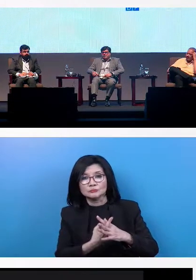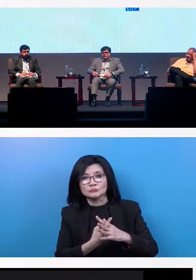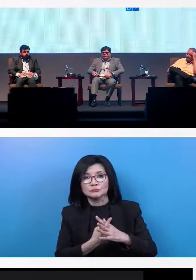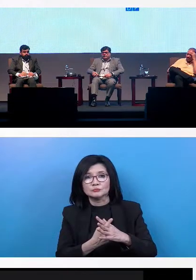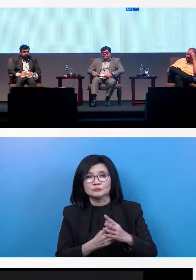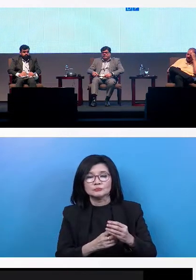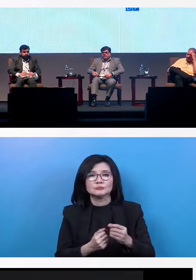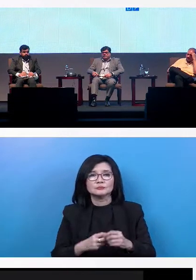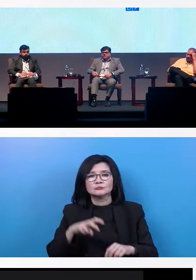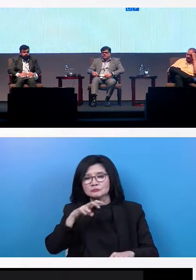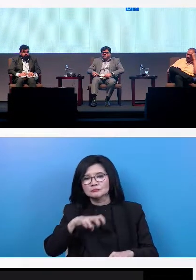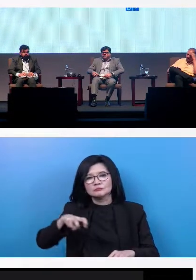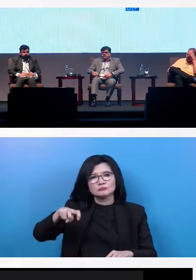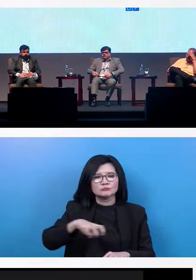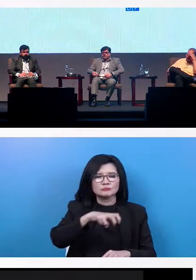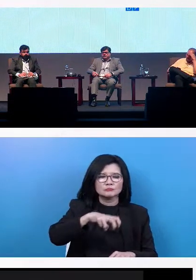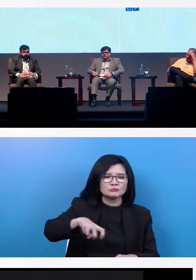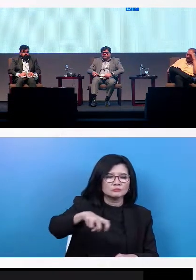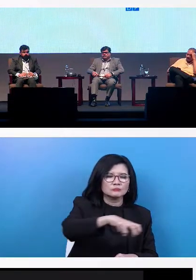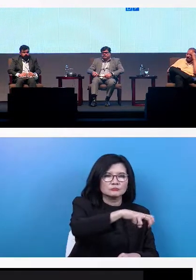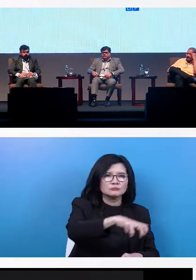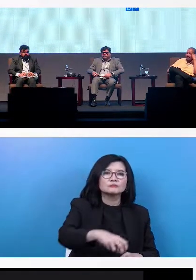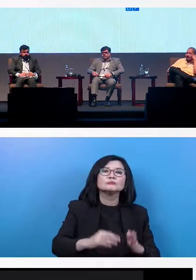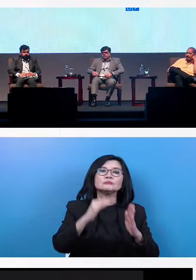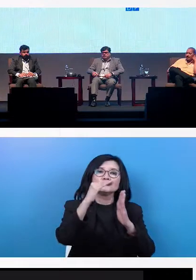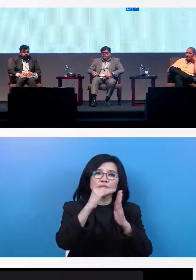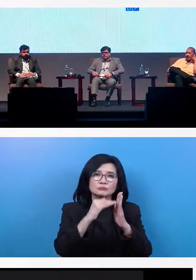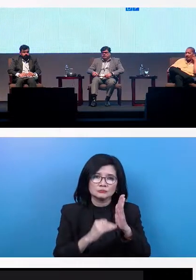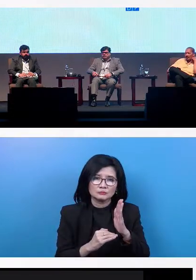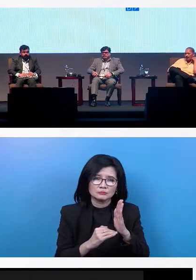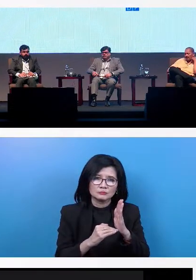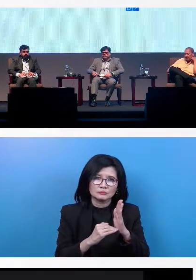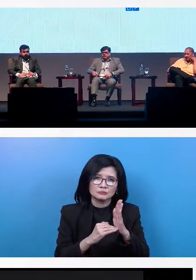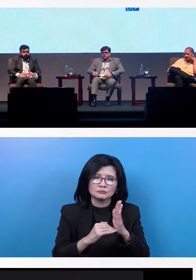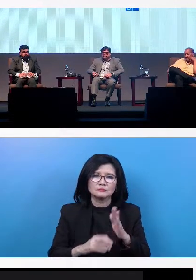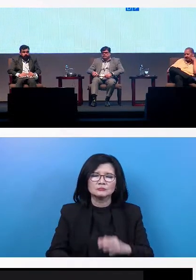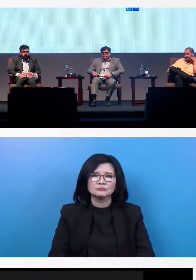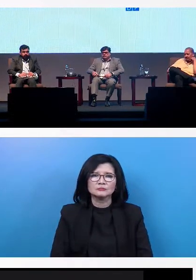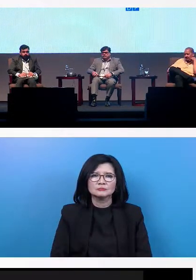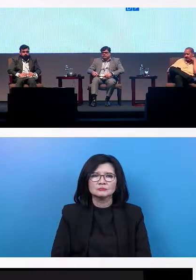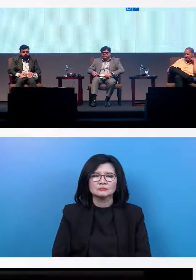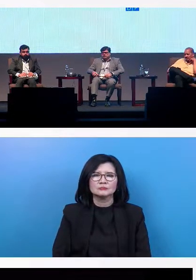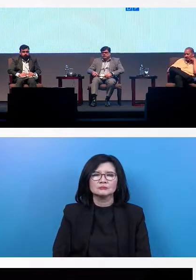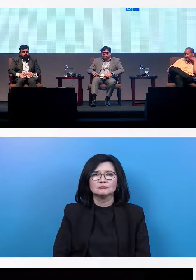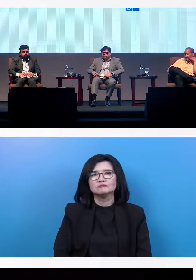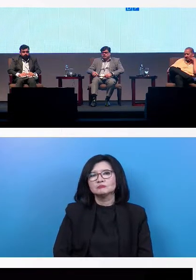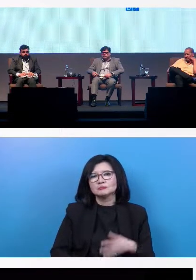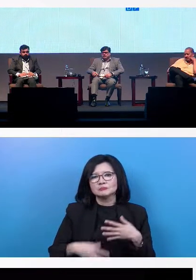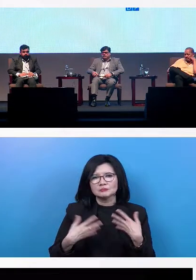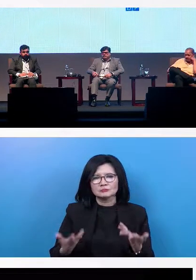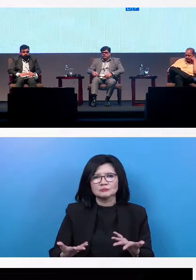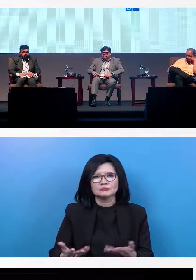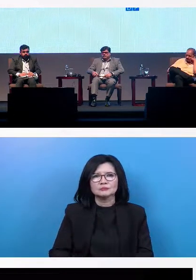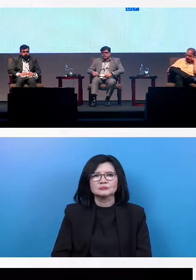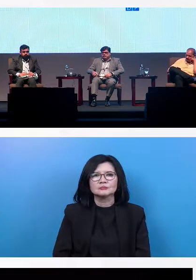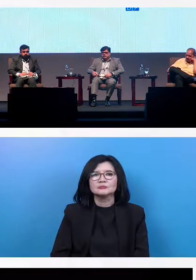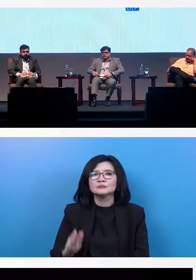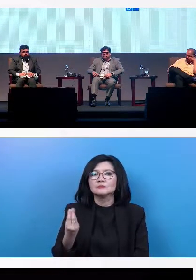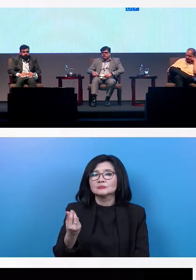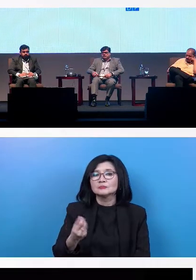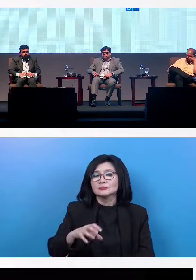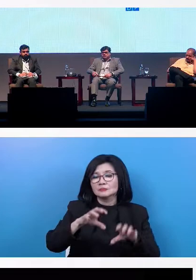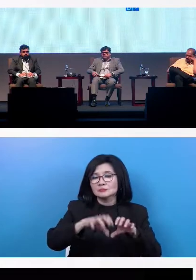commodity products. If we start to see maybe not declines in commodity product prices, but a reduction in our ability